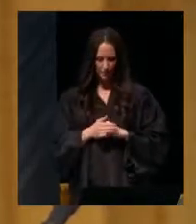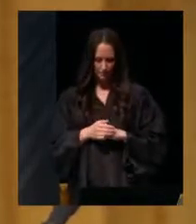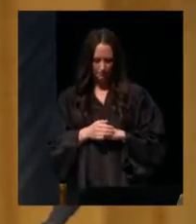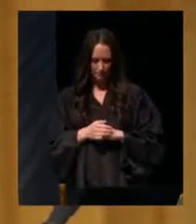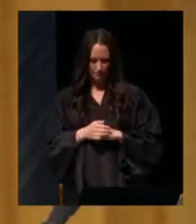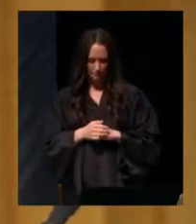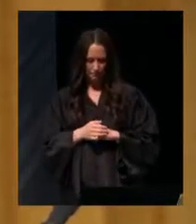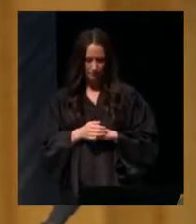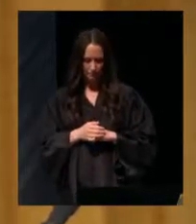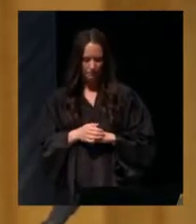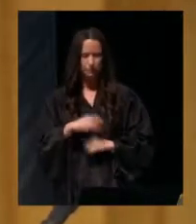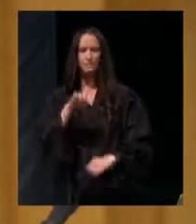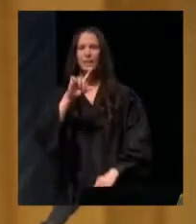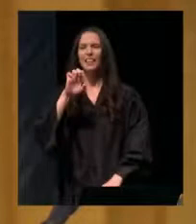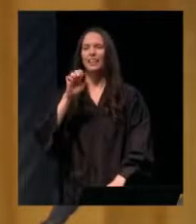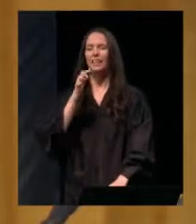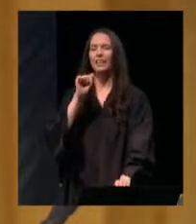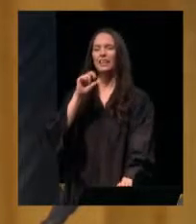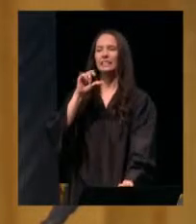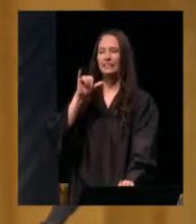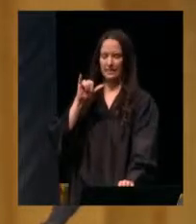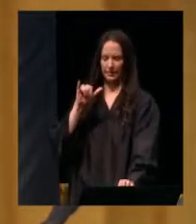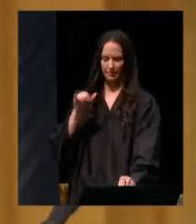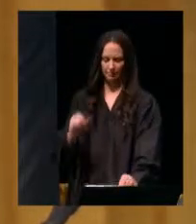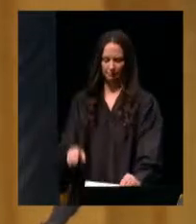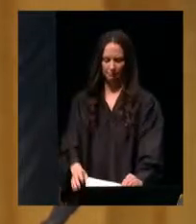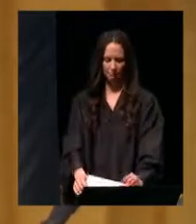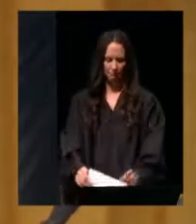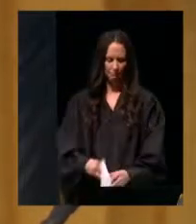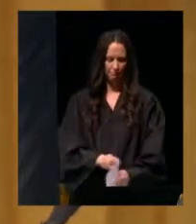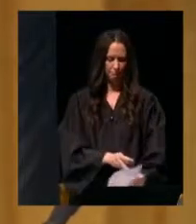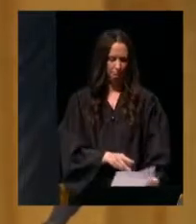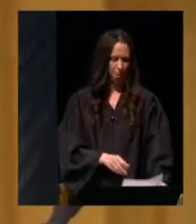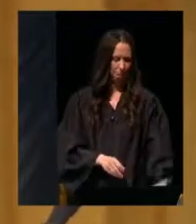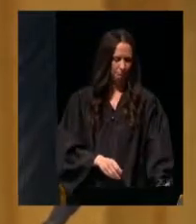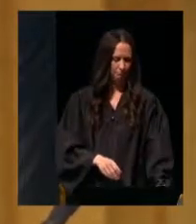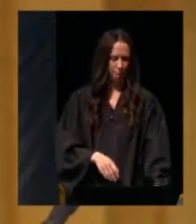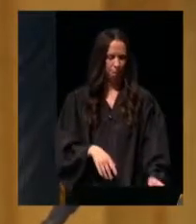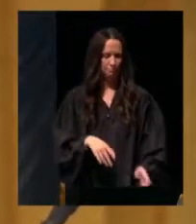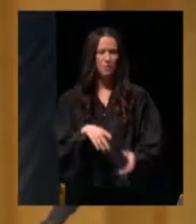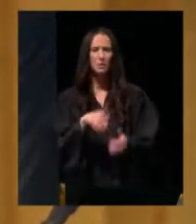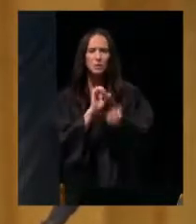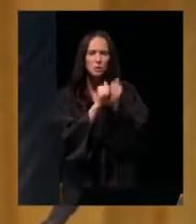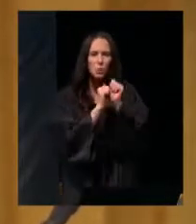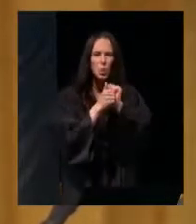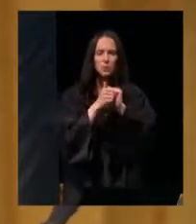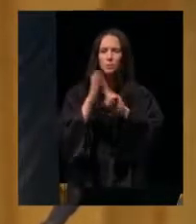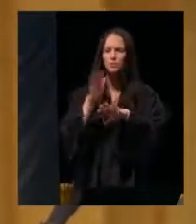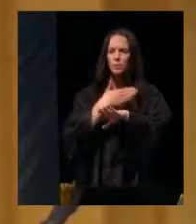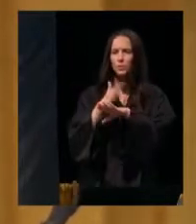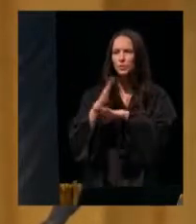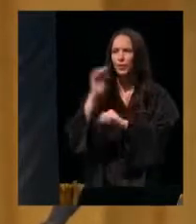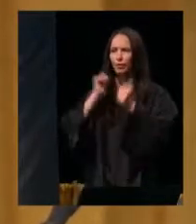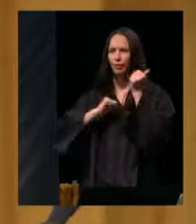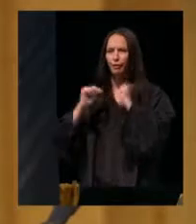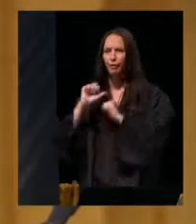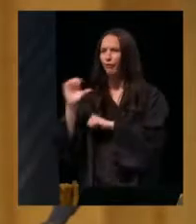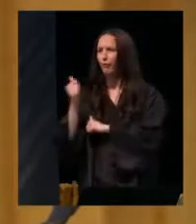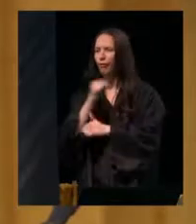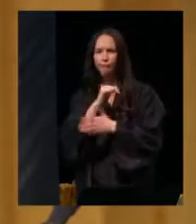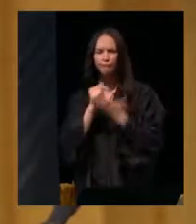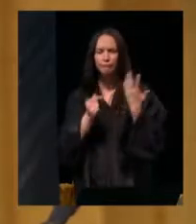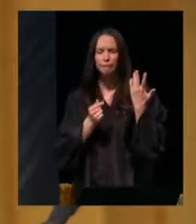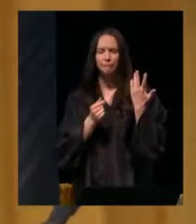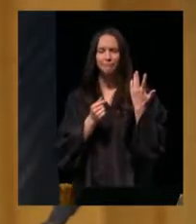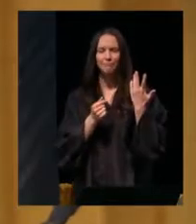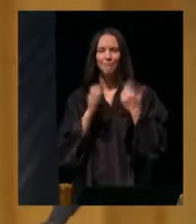Legacy. Whether it's for sports, music, theater, or something else, every graduate is